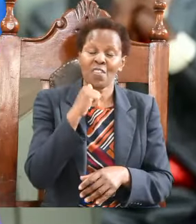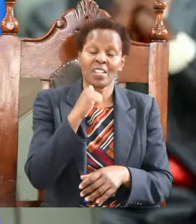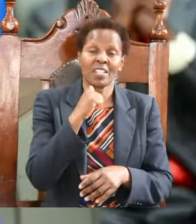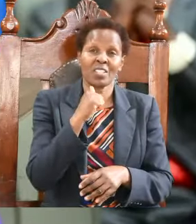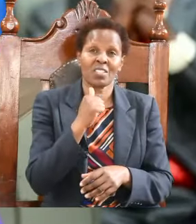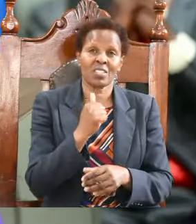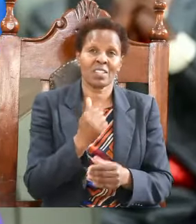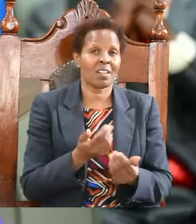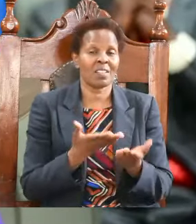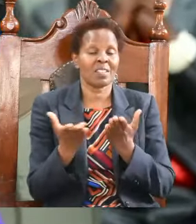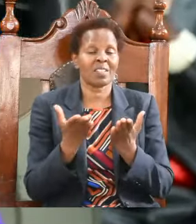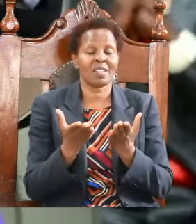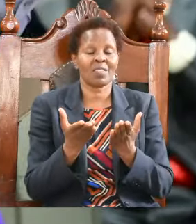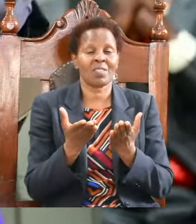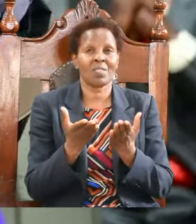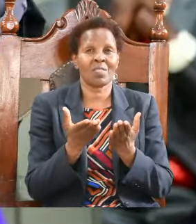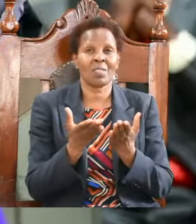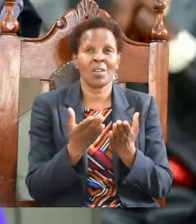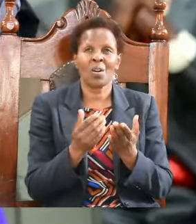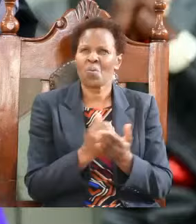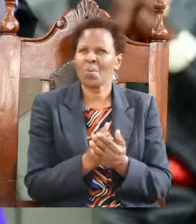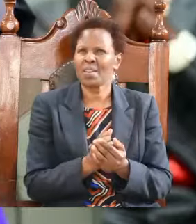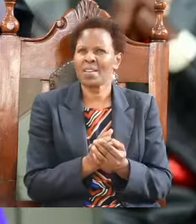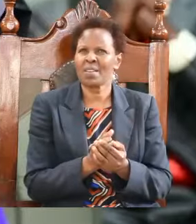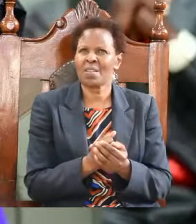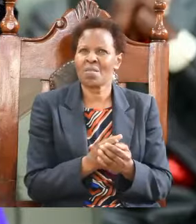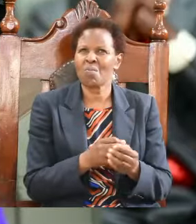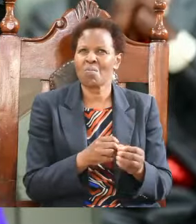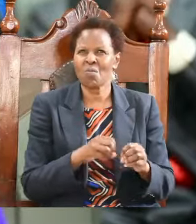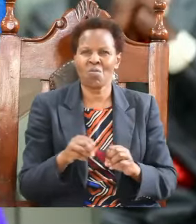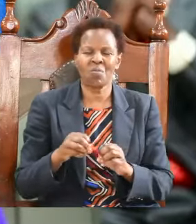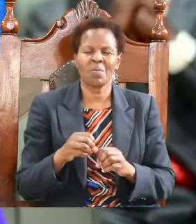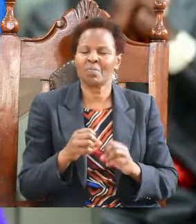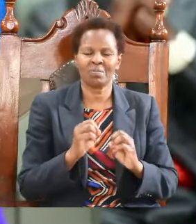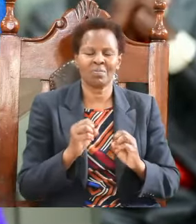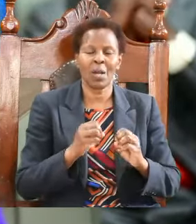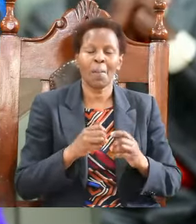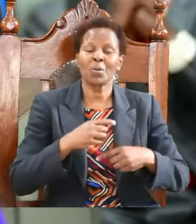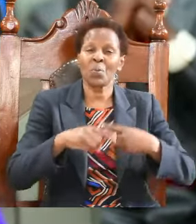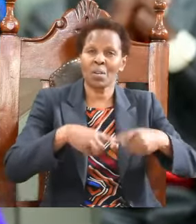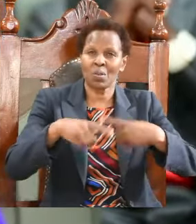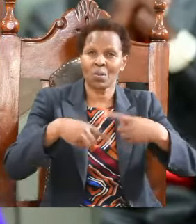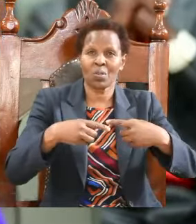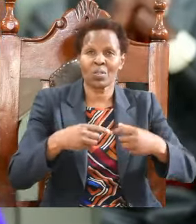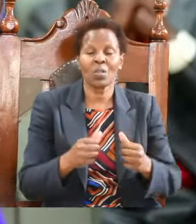service, we will not break. We will continue with the